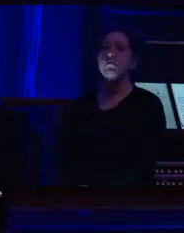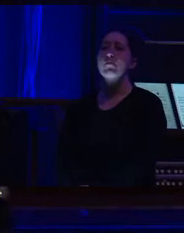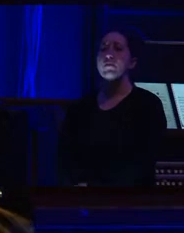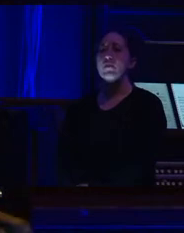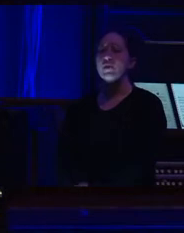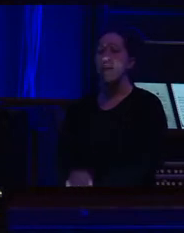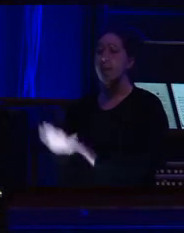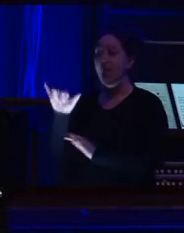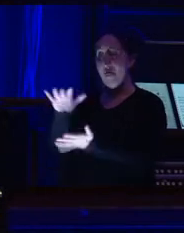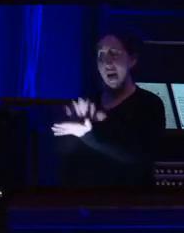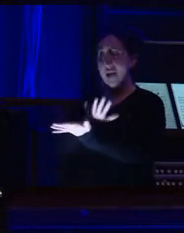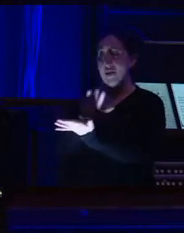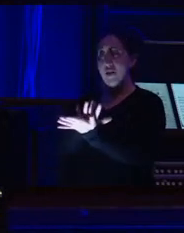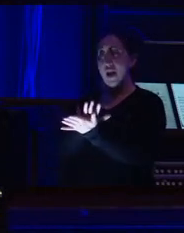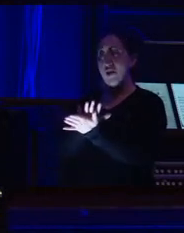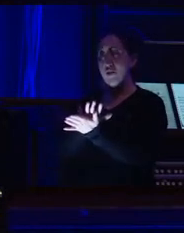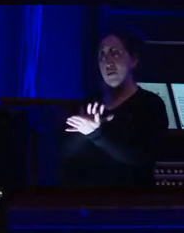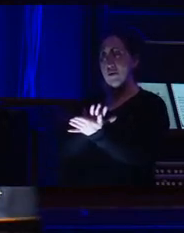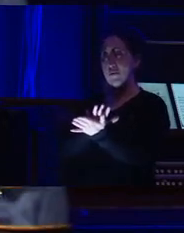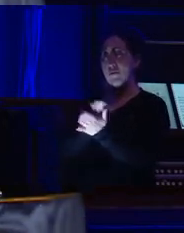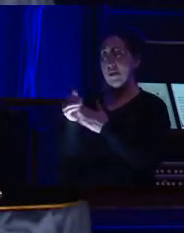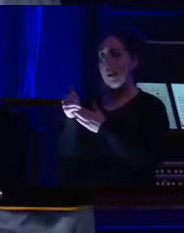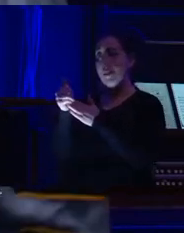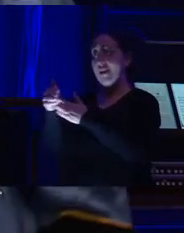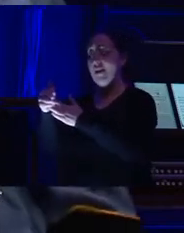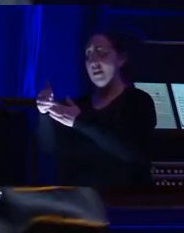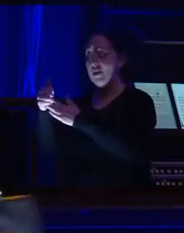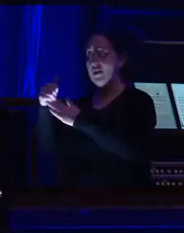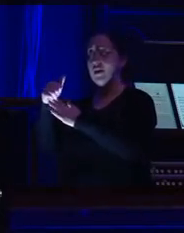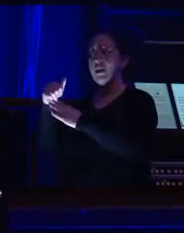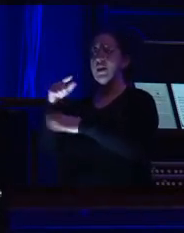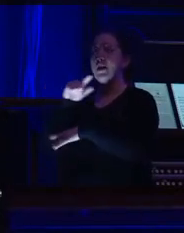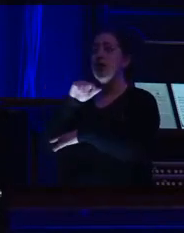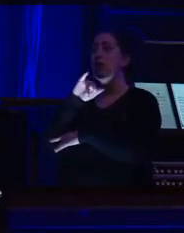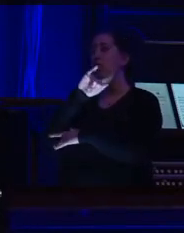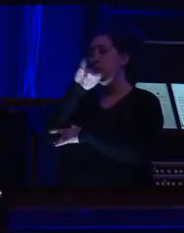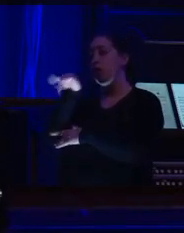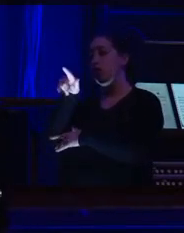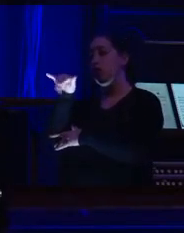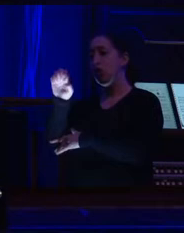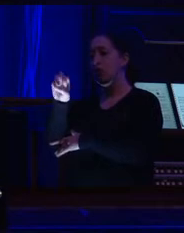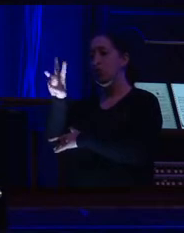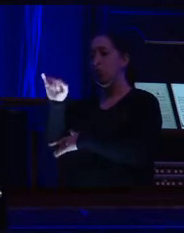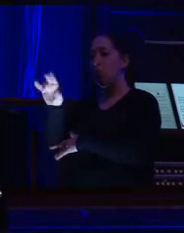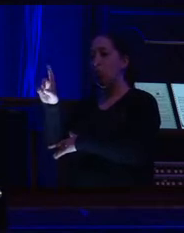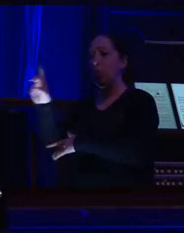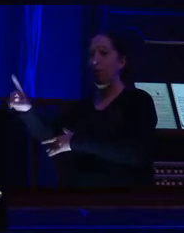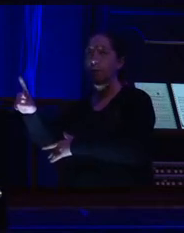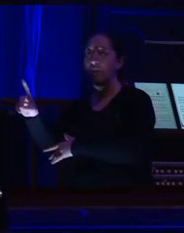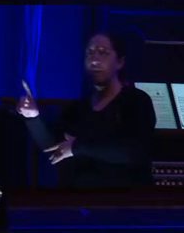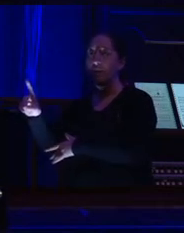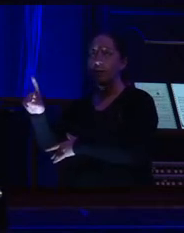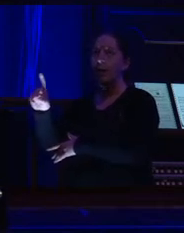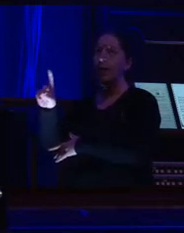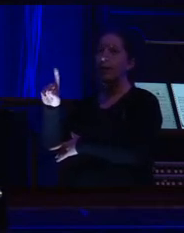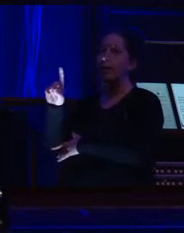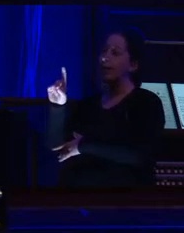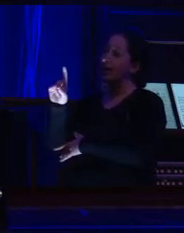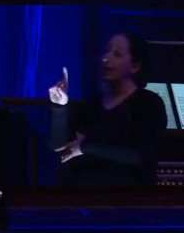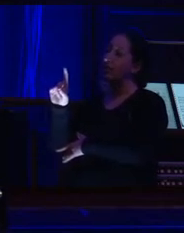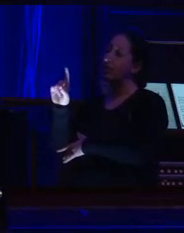That document led to our founding in 1817 by Judge Augustus Woodward, Father Gabriel Richard,